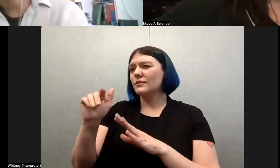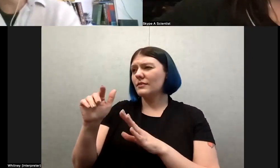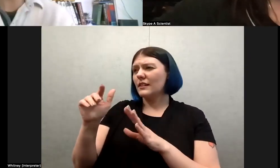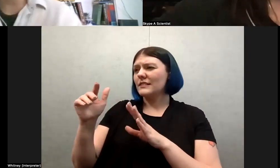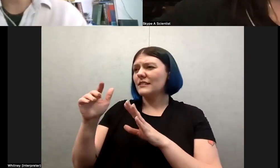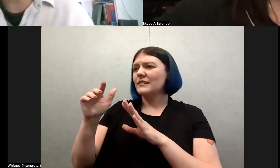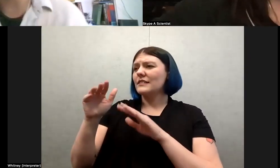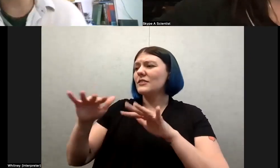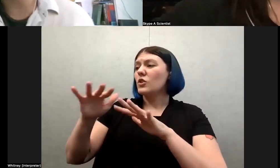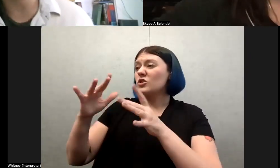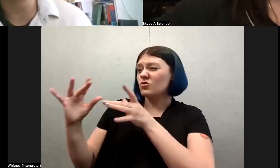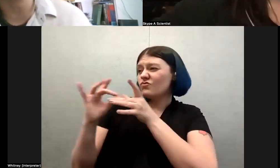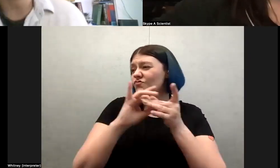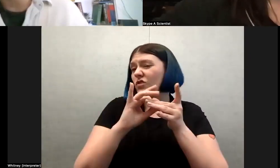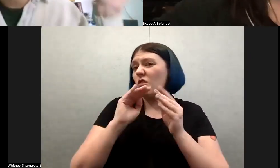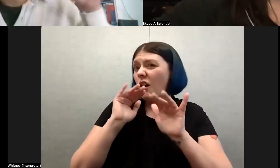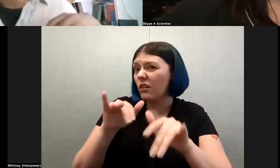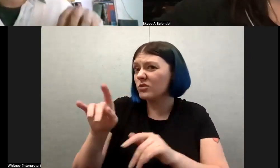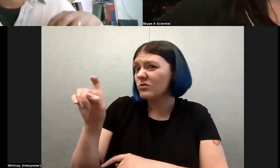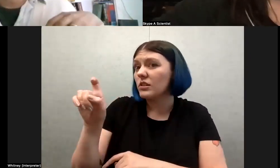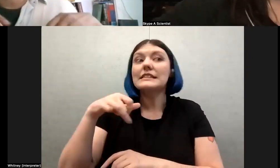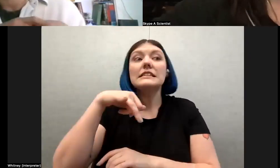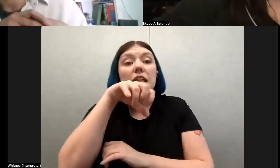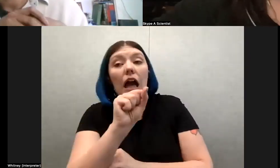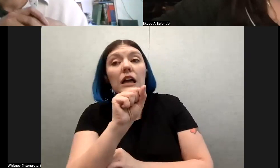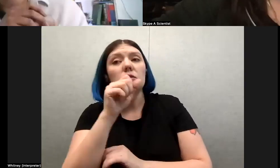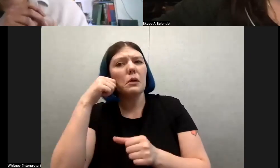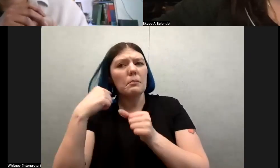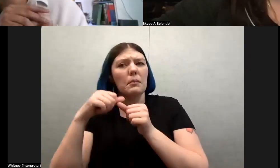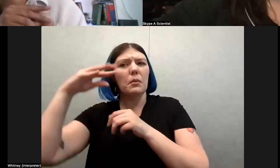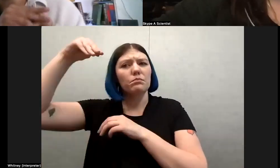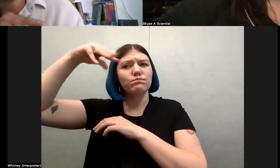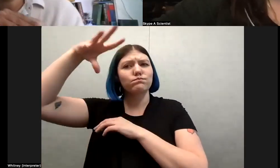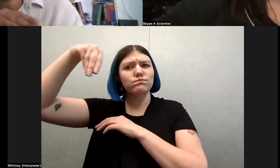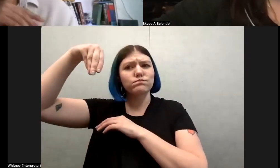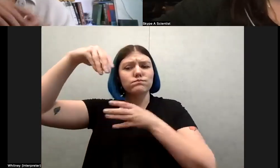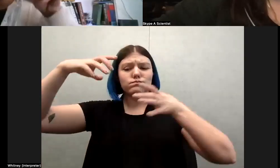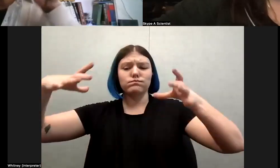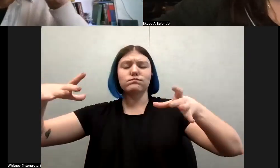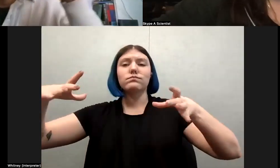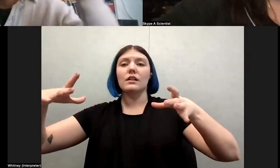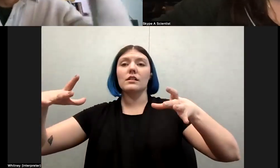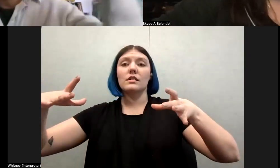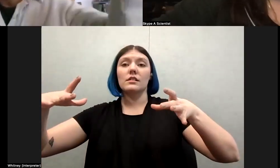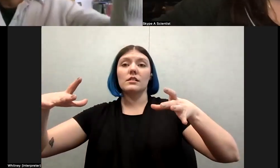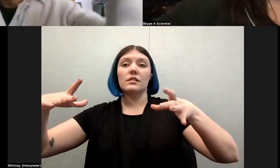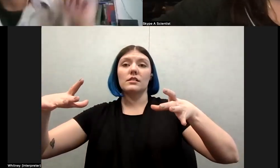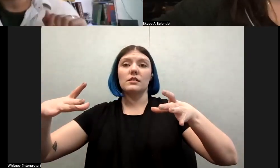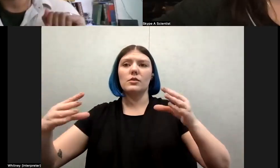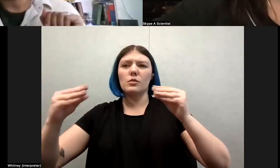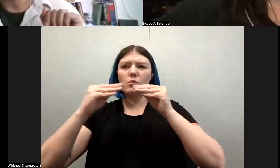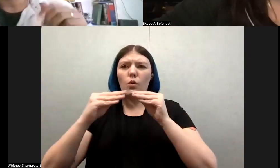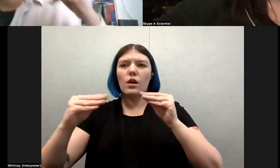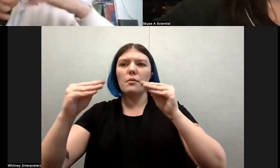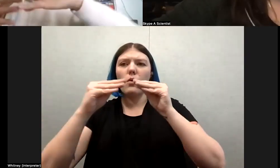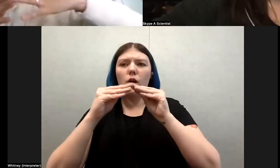Oh, yes. In fact, you can kind of see it if you remember that aerial photo of the Everglades that I showed. It was like more and more and more water as you